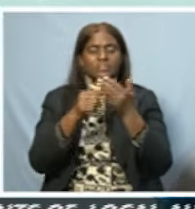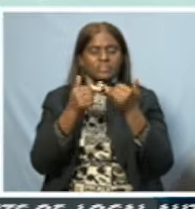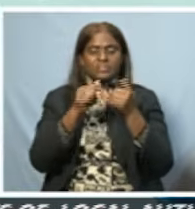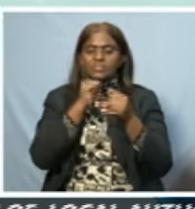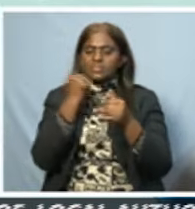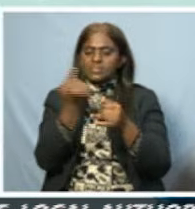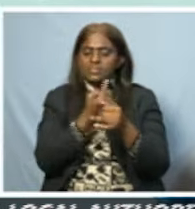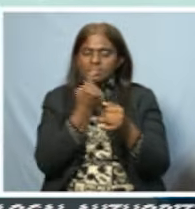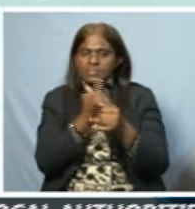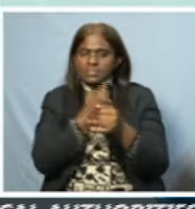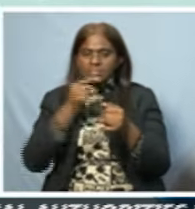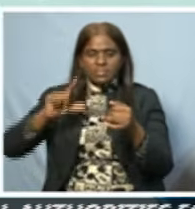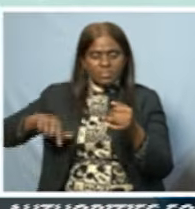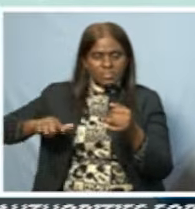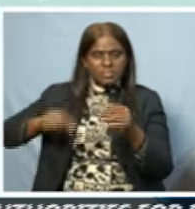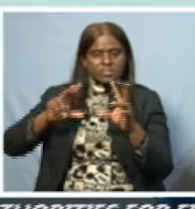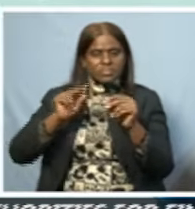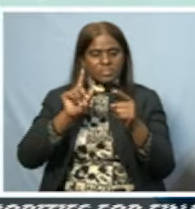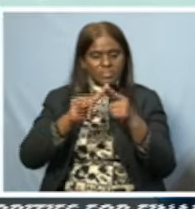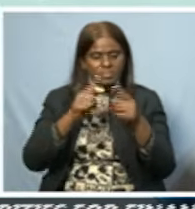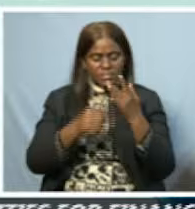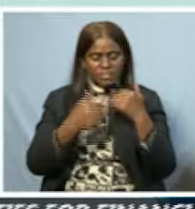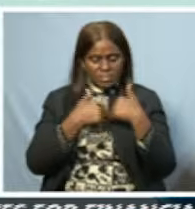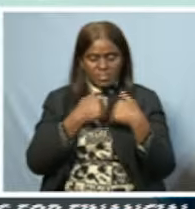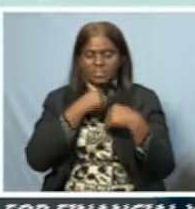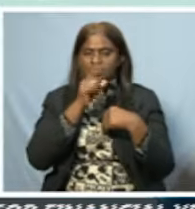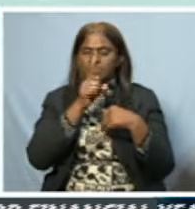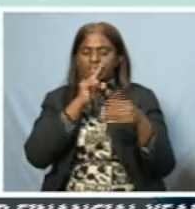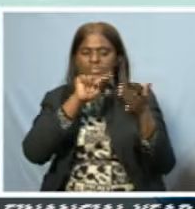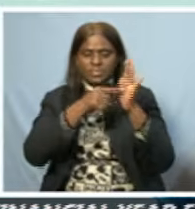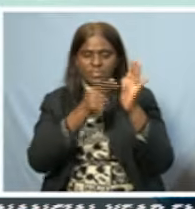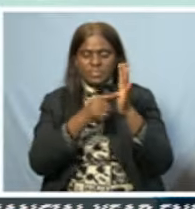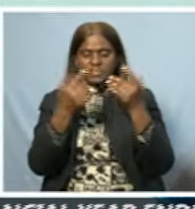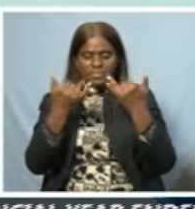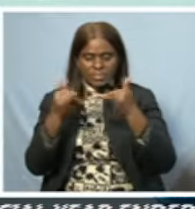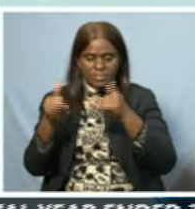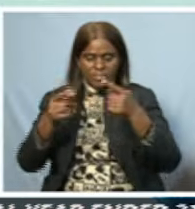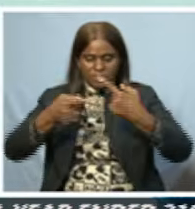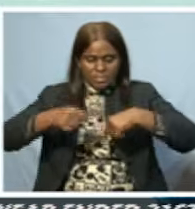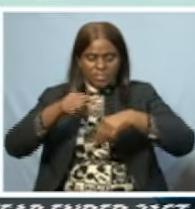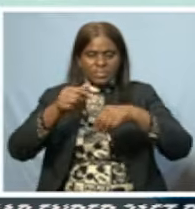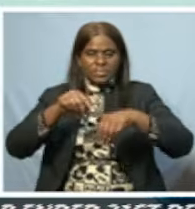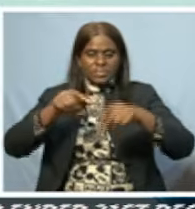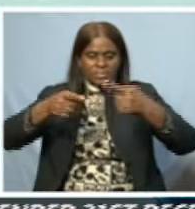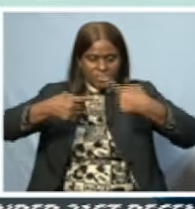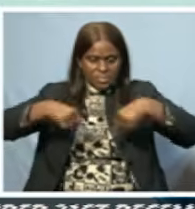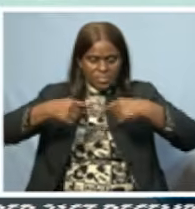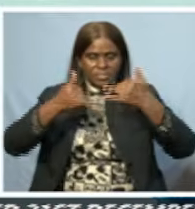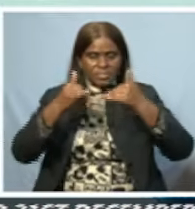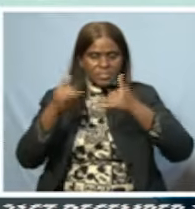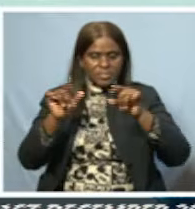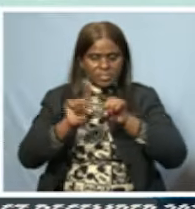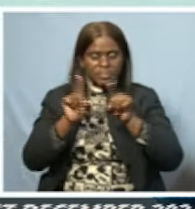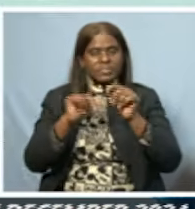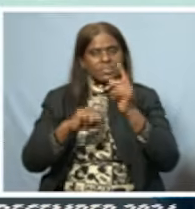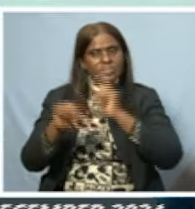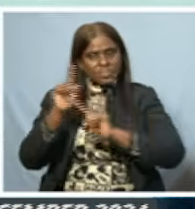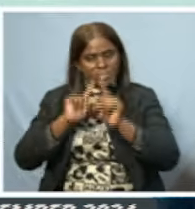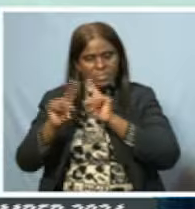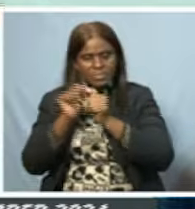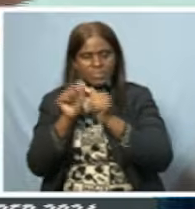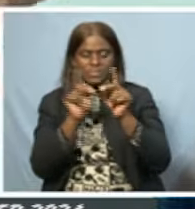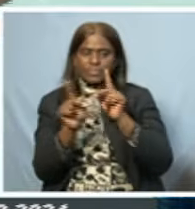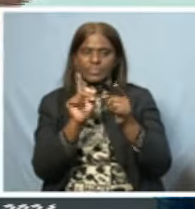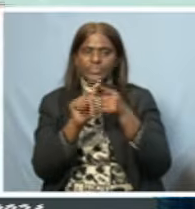not just a delay. There are also factors at play at local level as we interact with the stakeholders